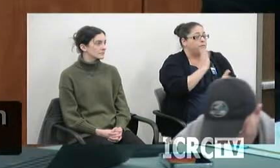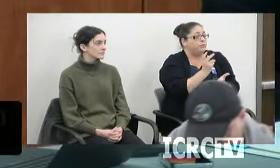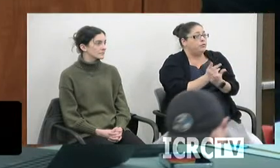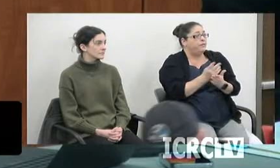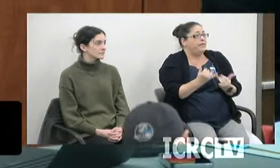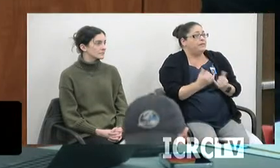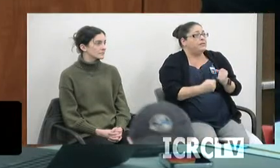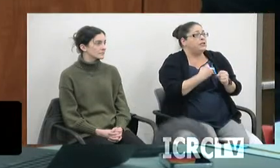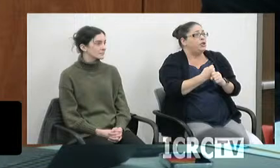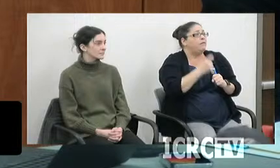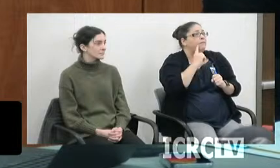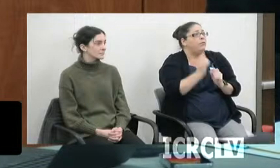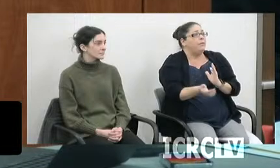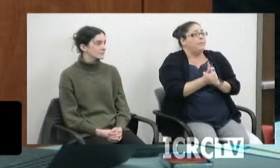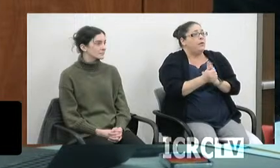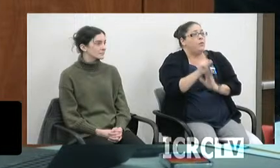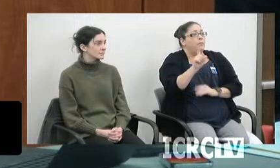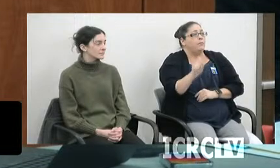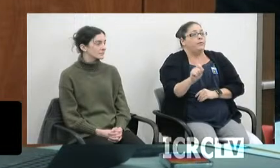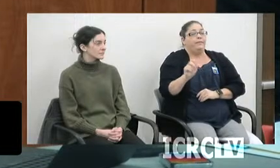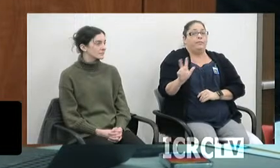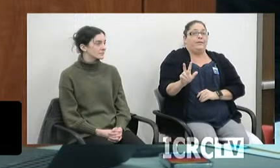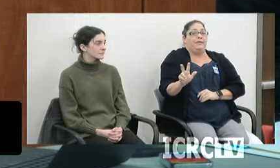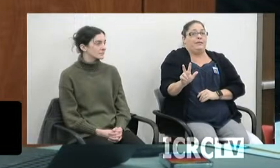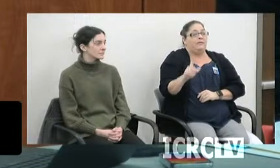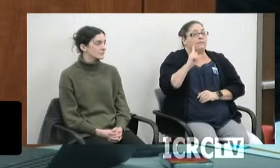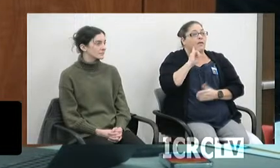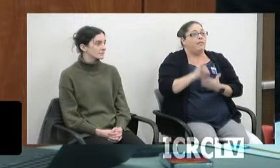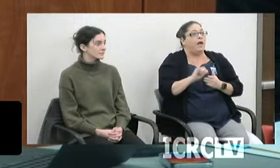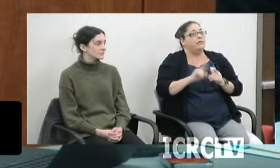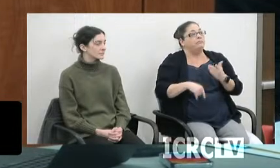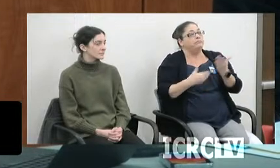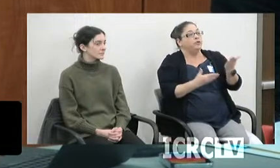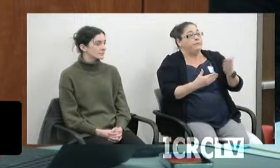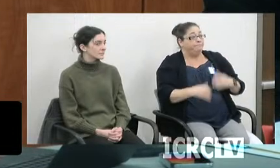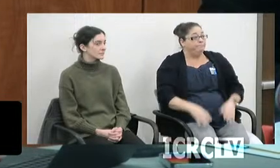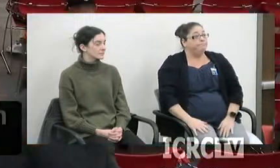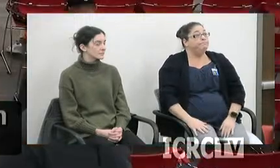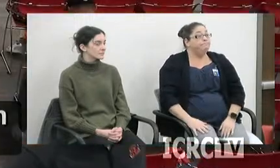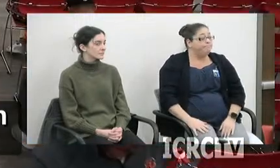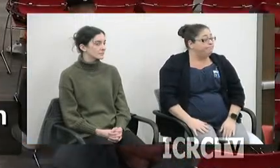GMP Amendment 1.3 as presented.